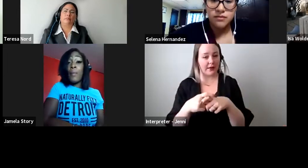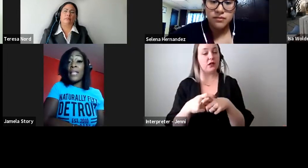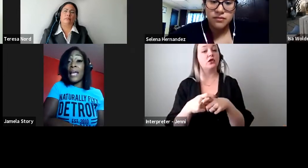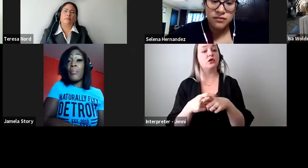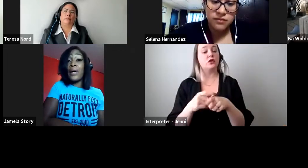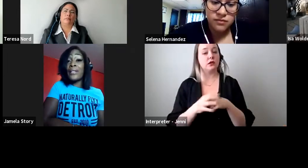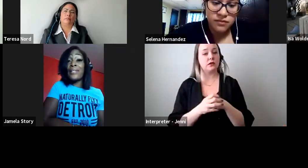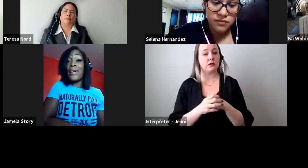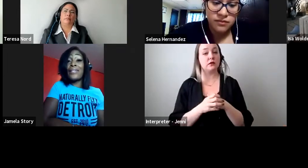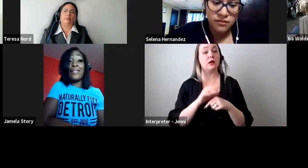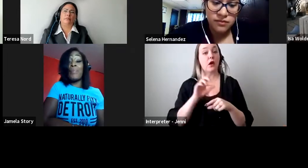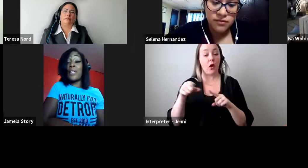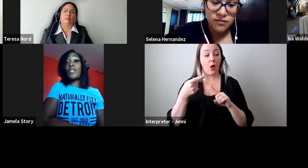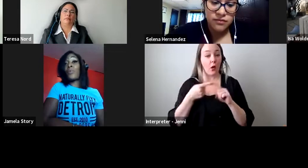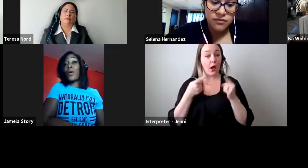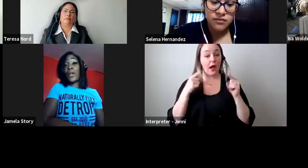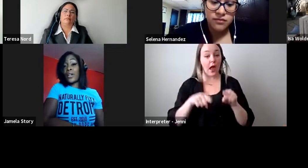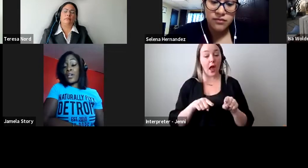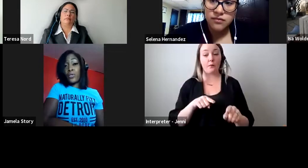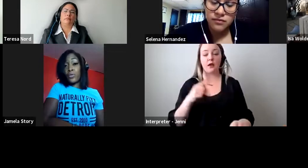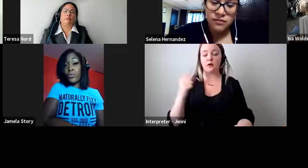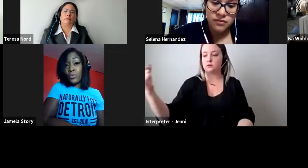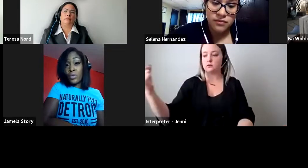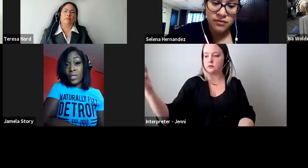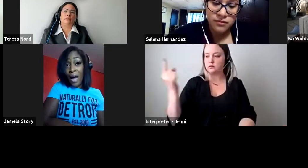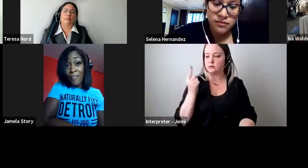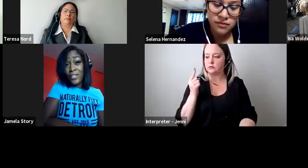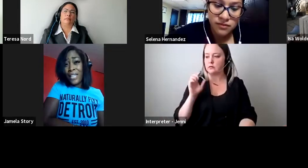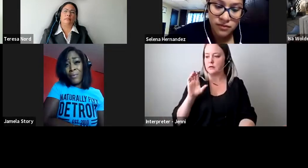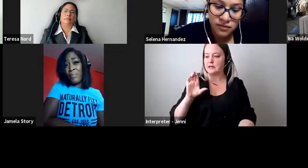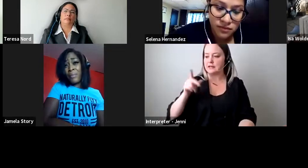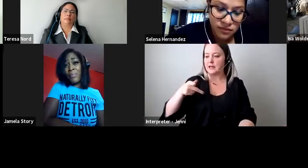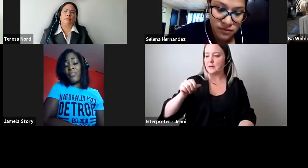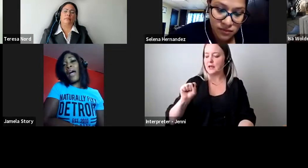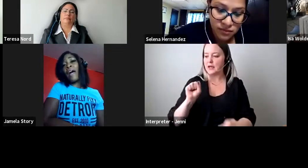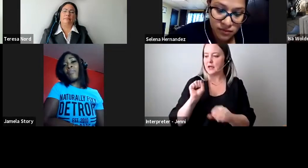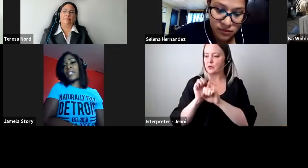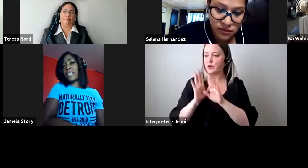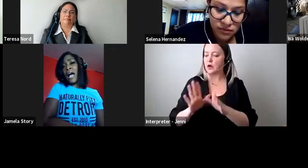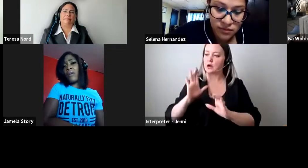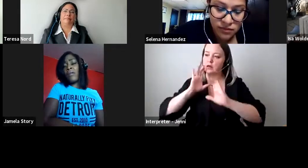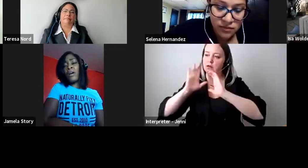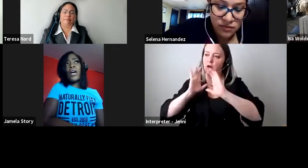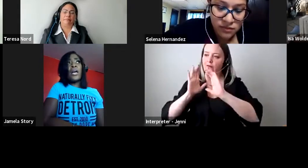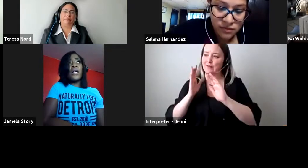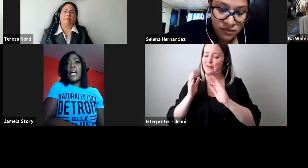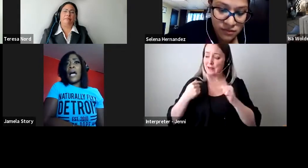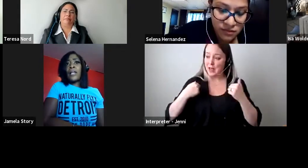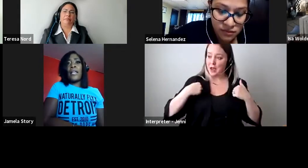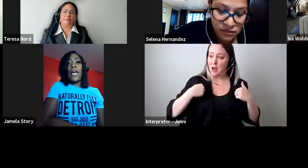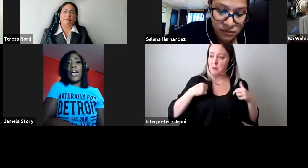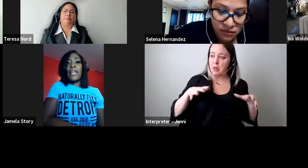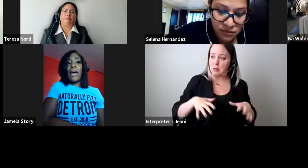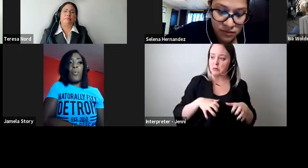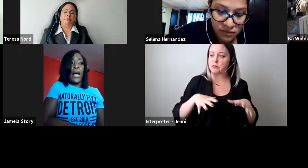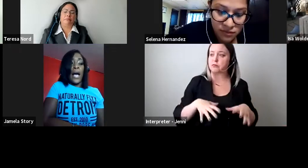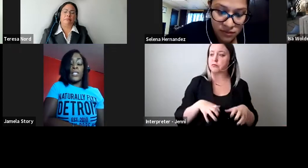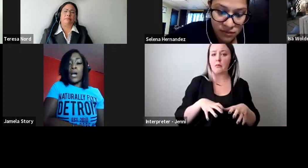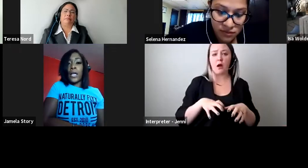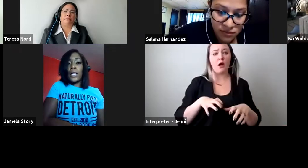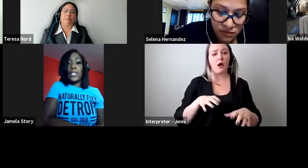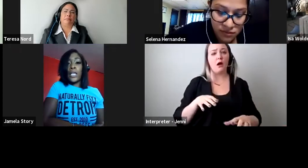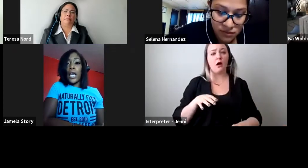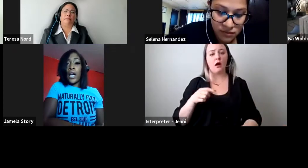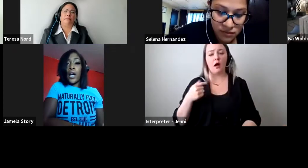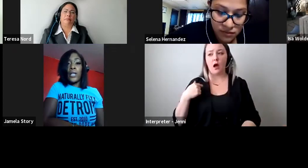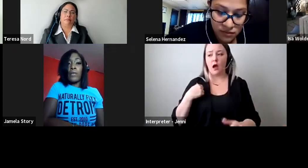that moment, they brought a CPS worker in there to conversate with me before having my child. At that point, I